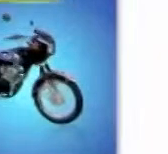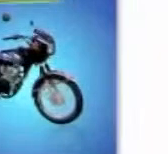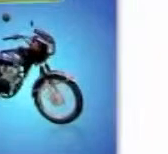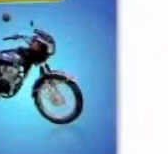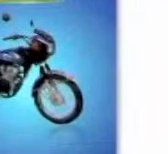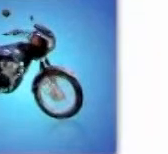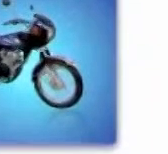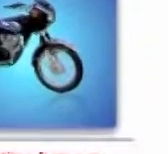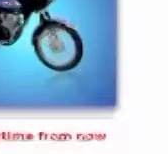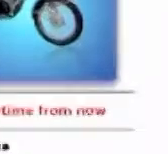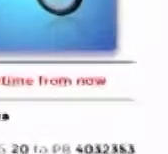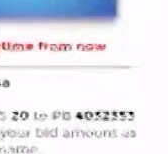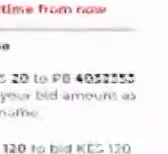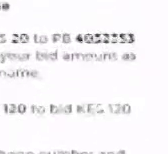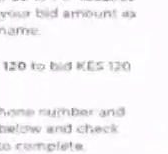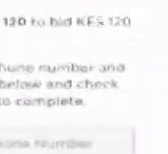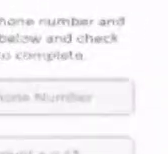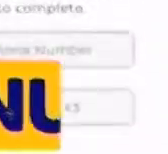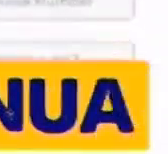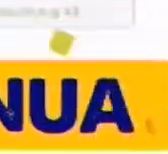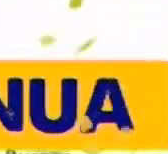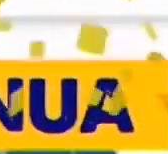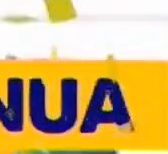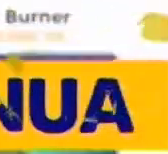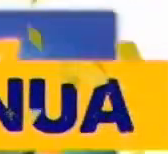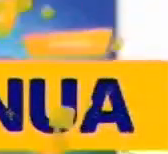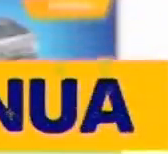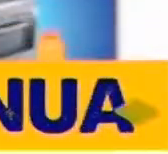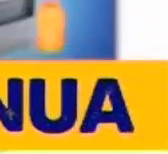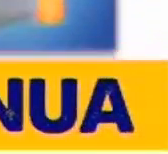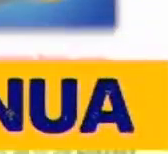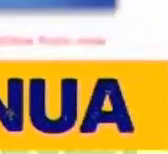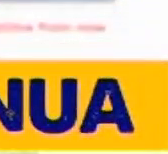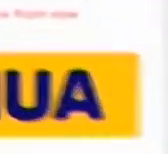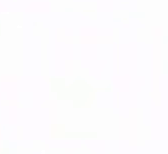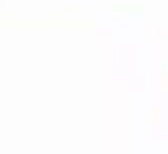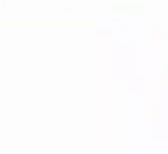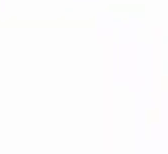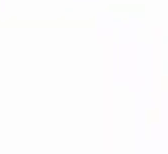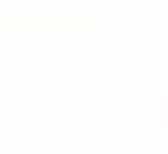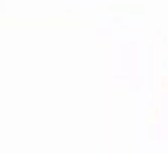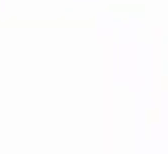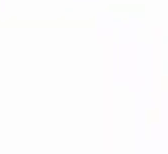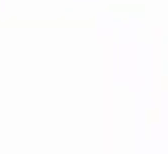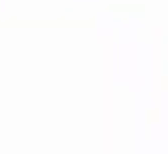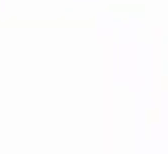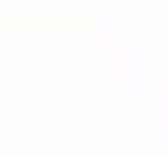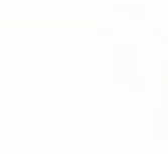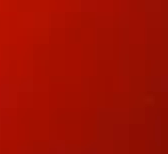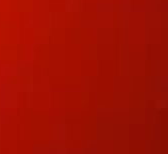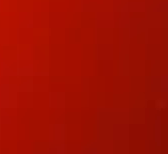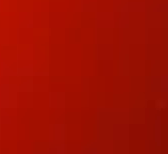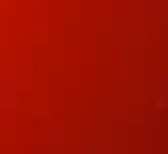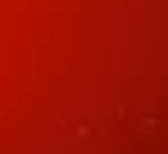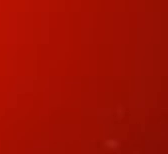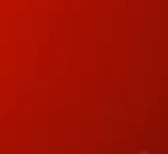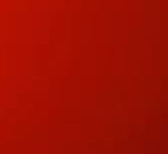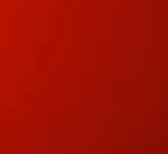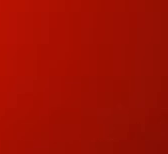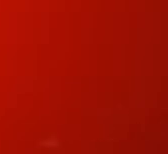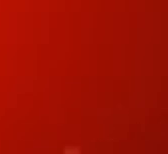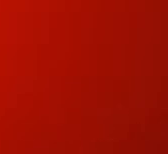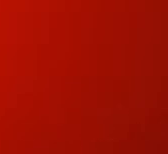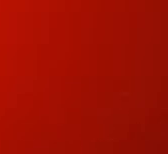www.quickbid.co.ke. Kumbuka, bidi ya chini zaidi ya kipekee ndio ununua. Quickbid, bidhaa bora kwa bei ya chini.